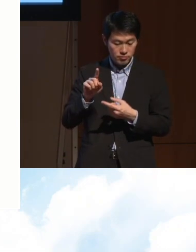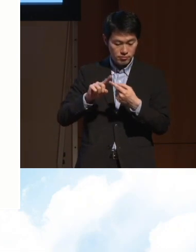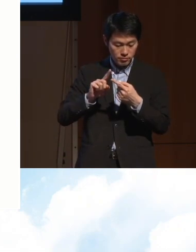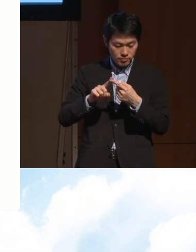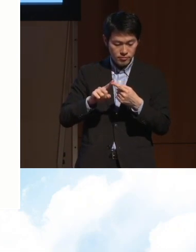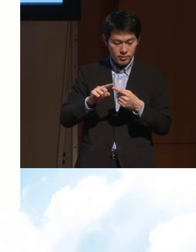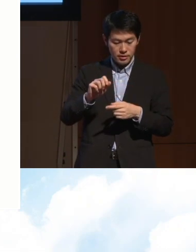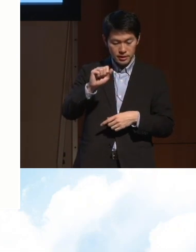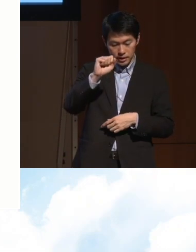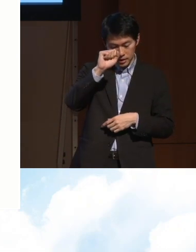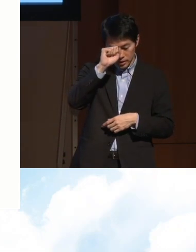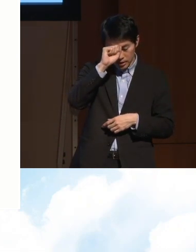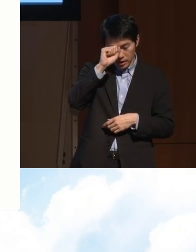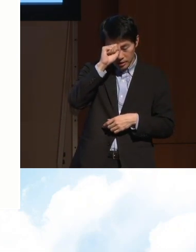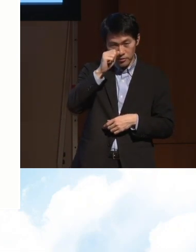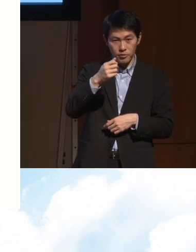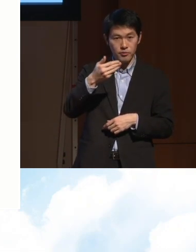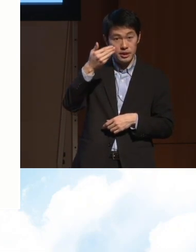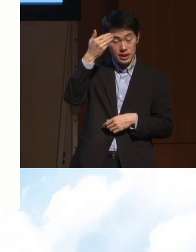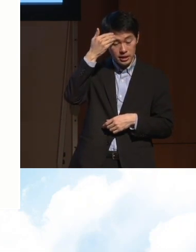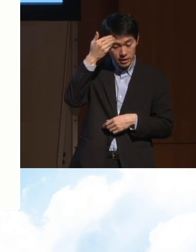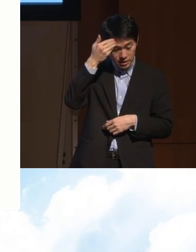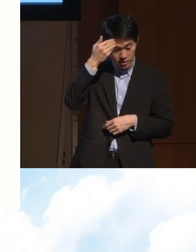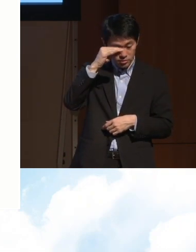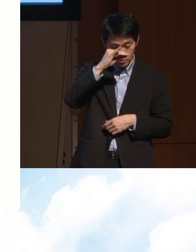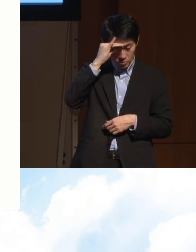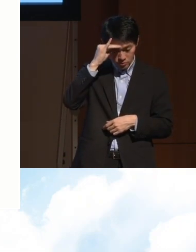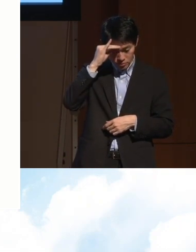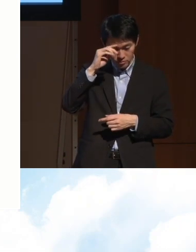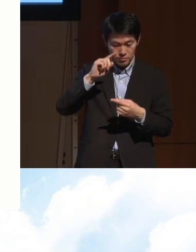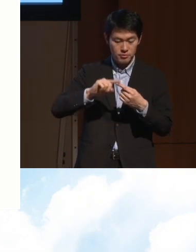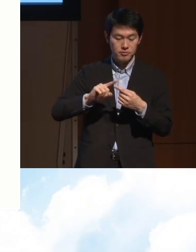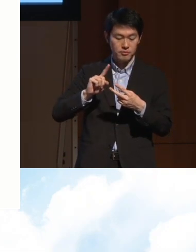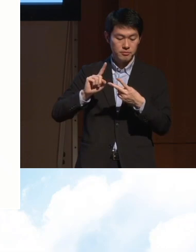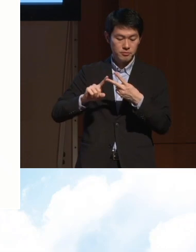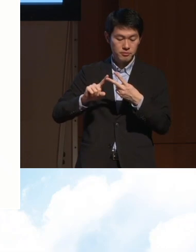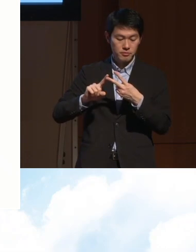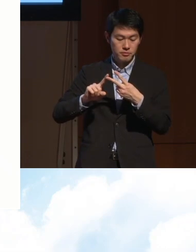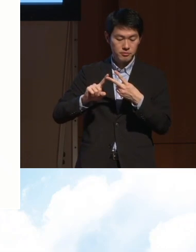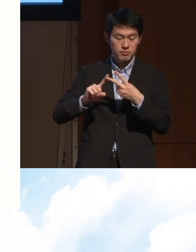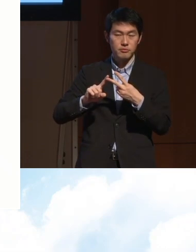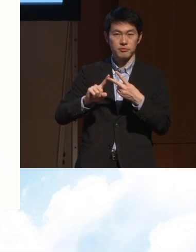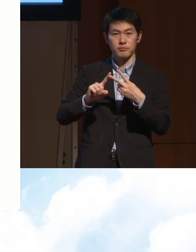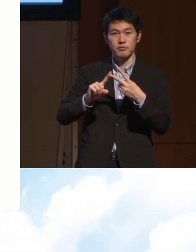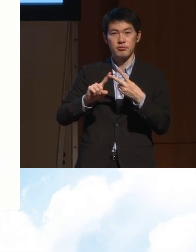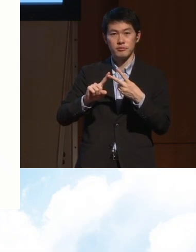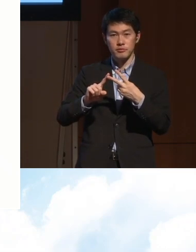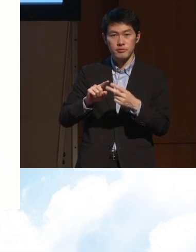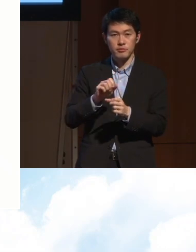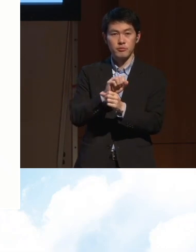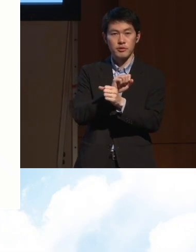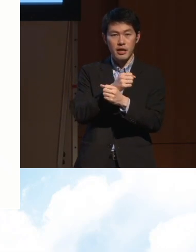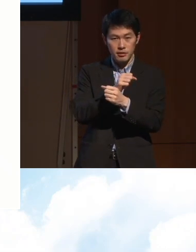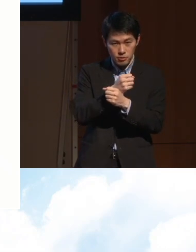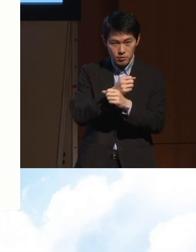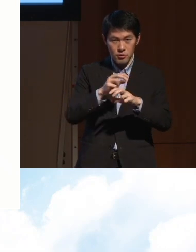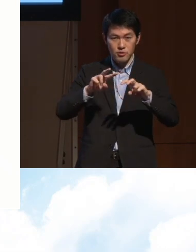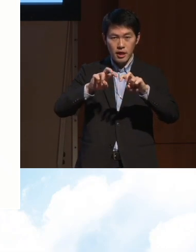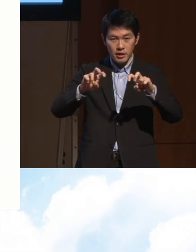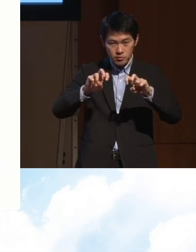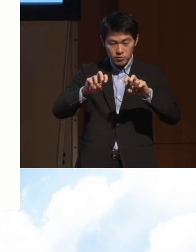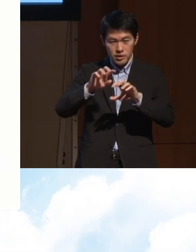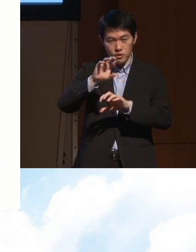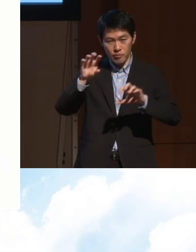Second is research, development, and innovation. And the third one is